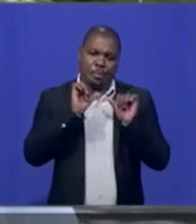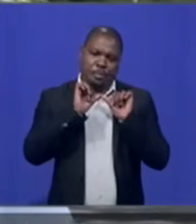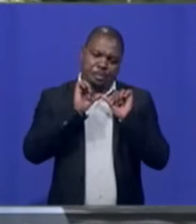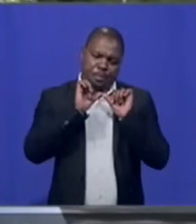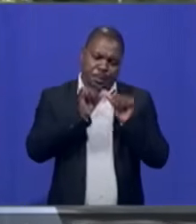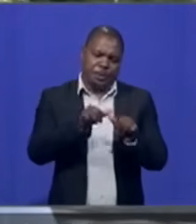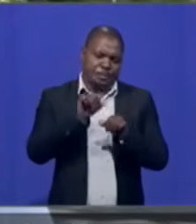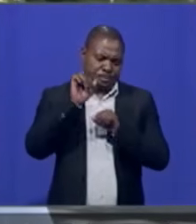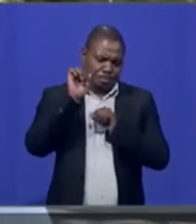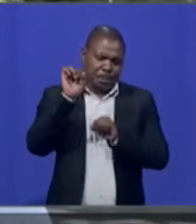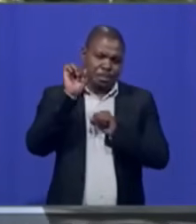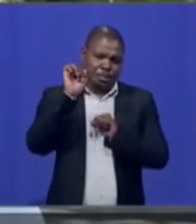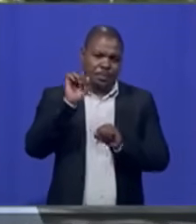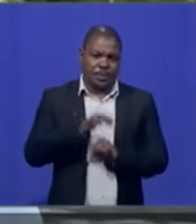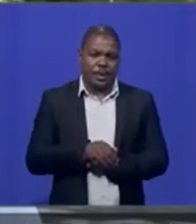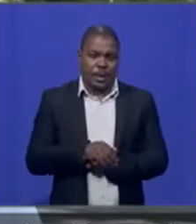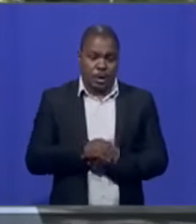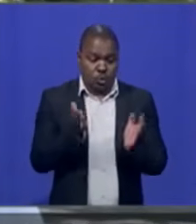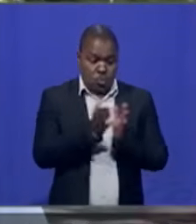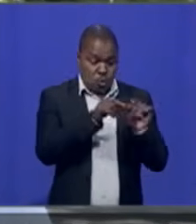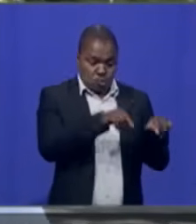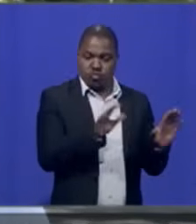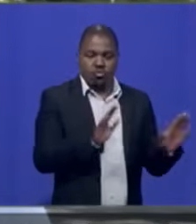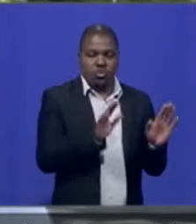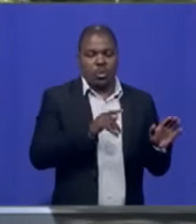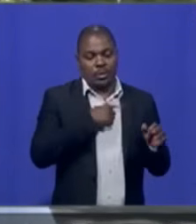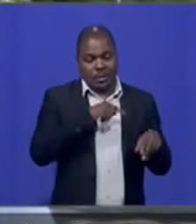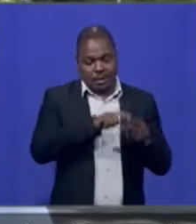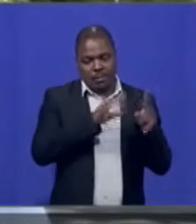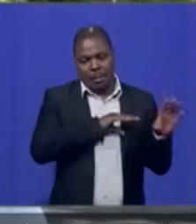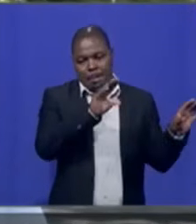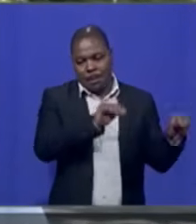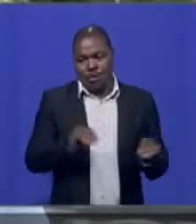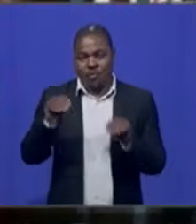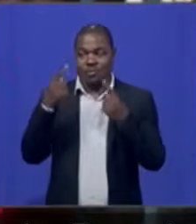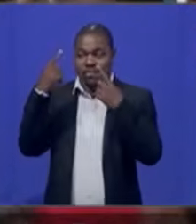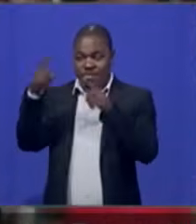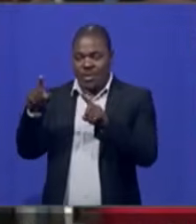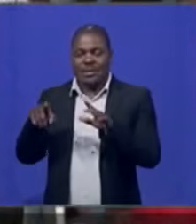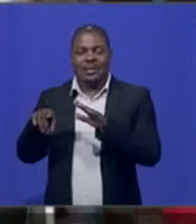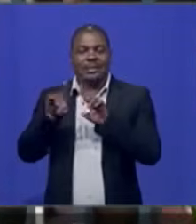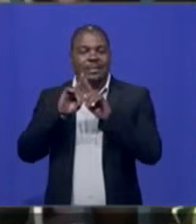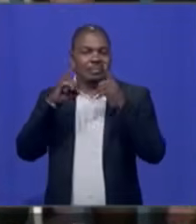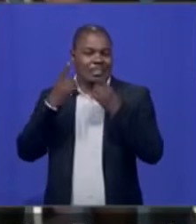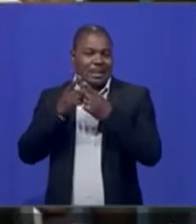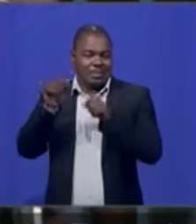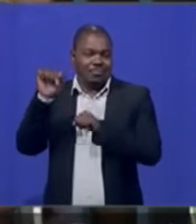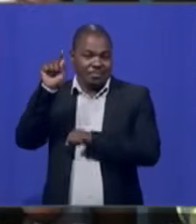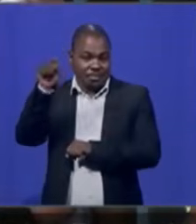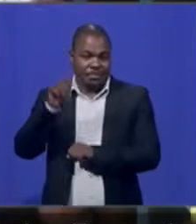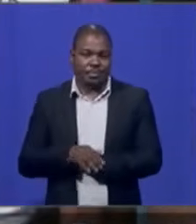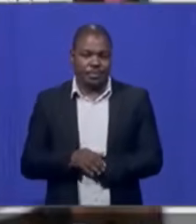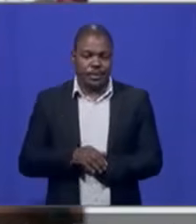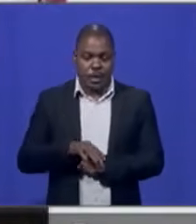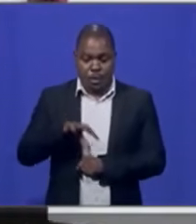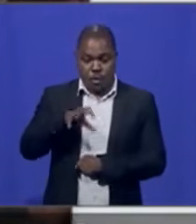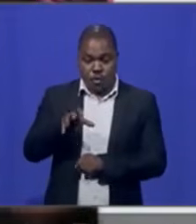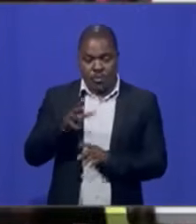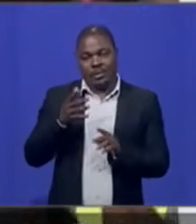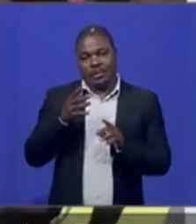ka picketing, but not at school this time. We're going straight to the department. Lefapha la Thuto profenseng le re le tlo